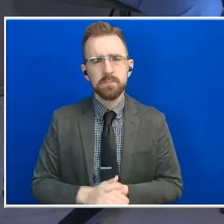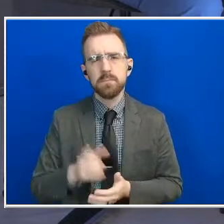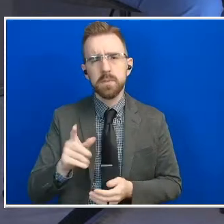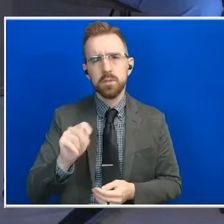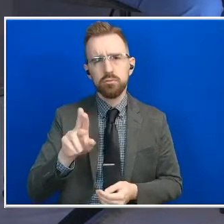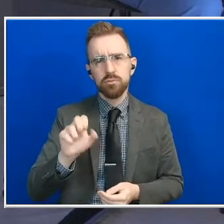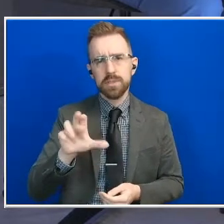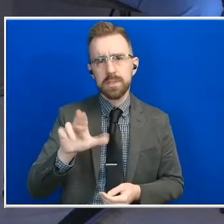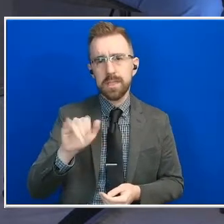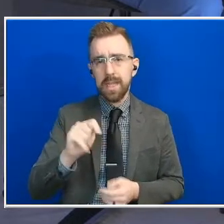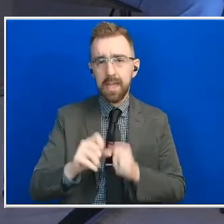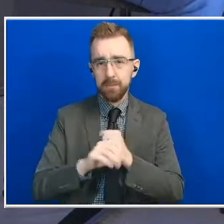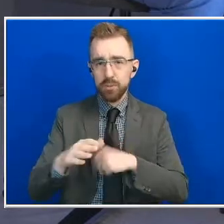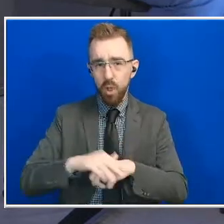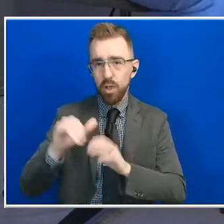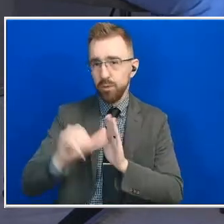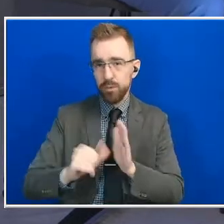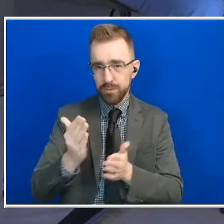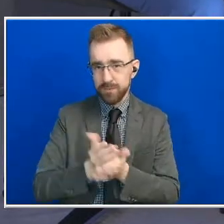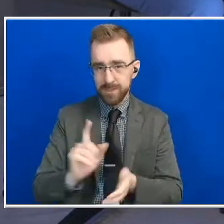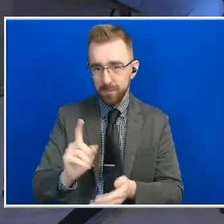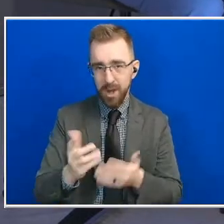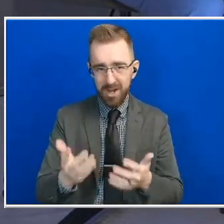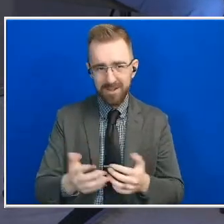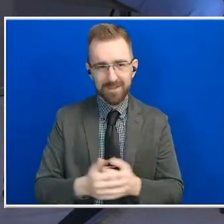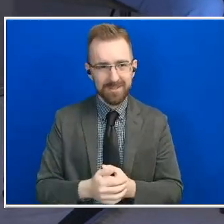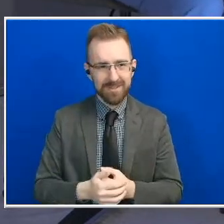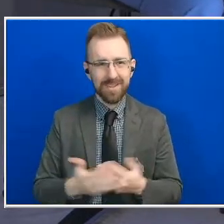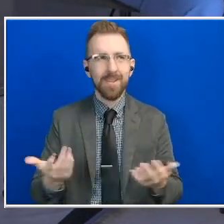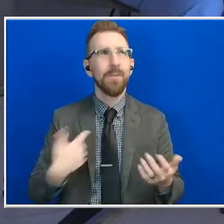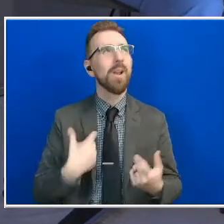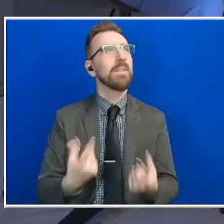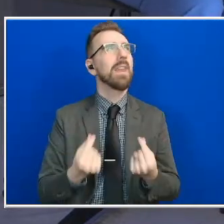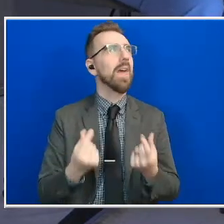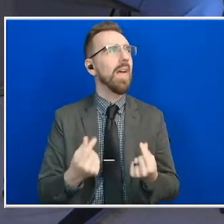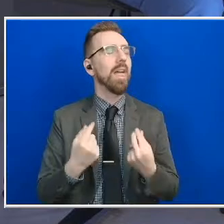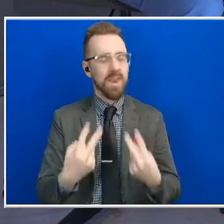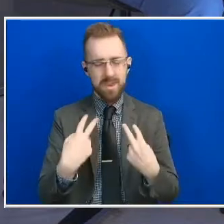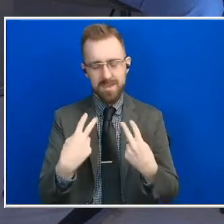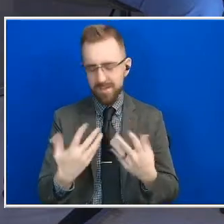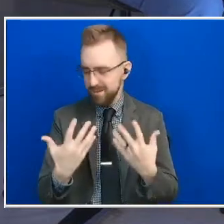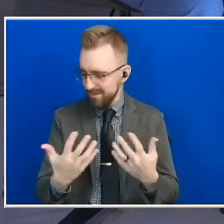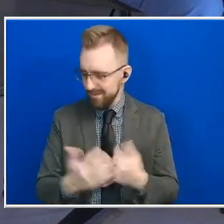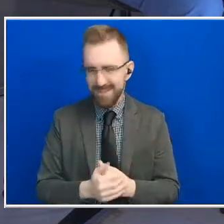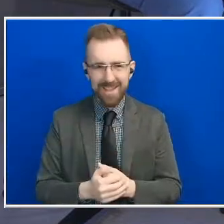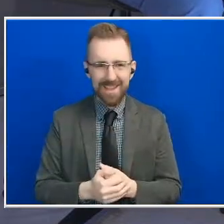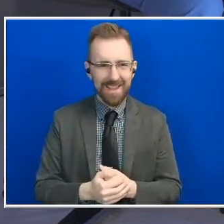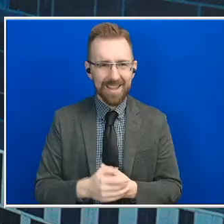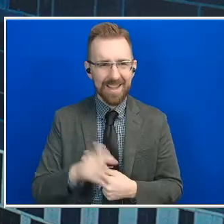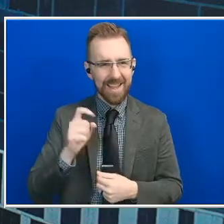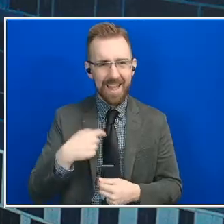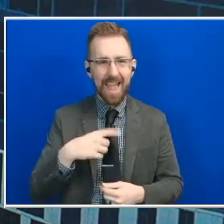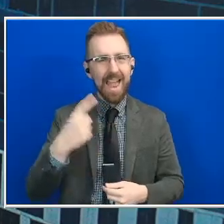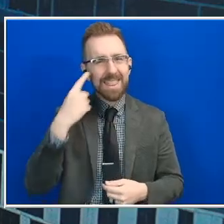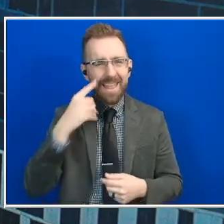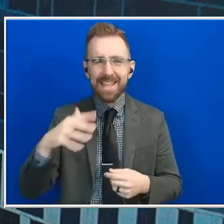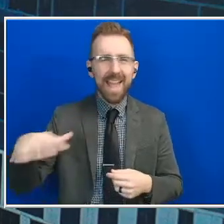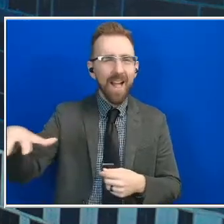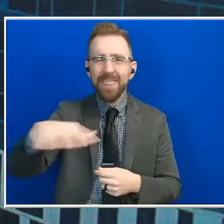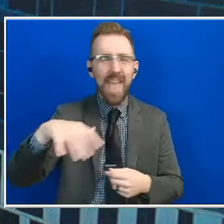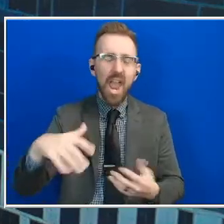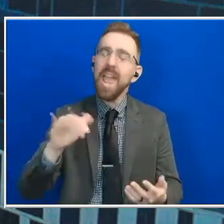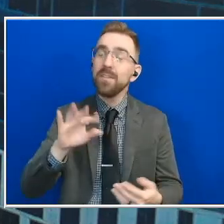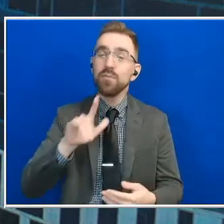YouTube somewhere? What have We've I done? completely shifted the direction of this medical program. I think it's out there. Look, if you really want to look up writing it